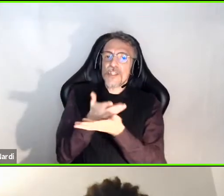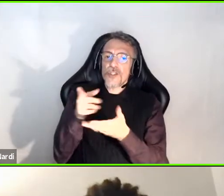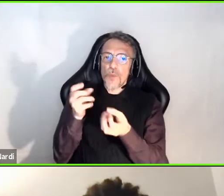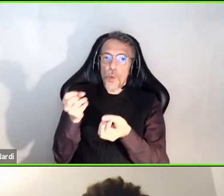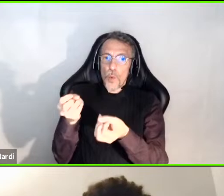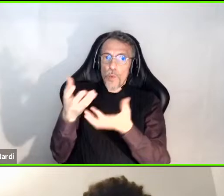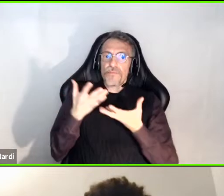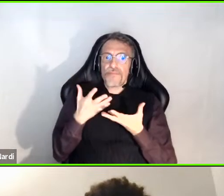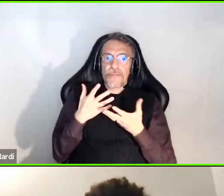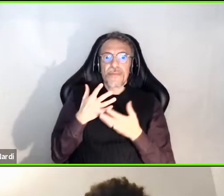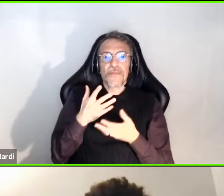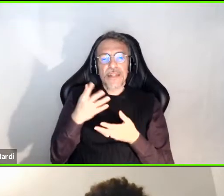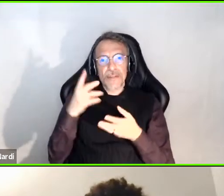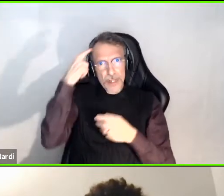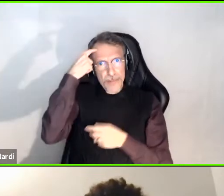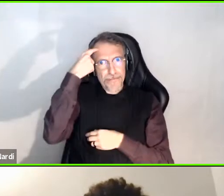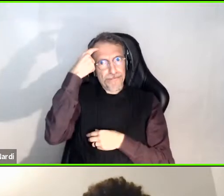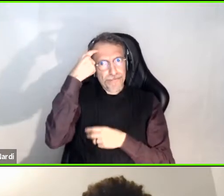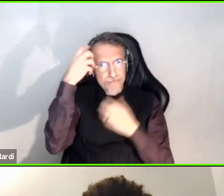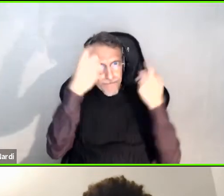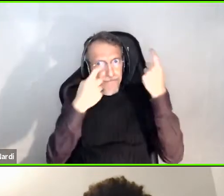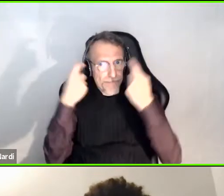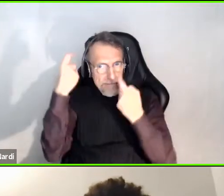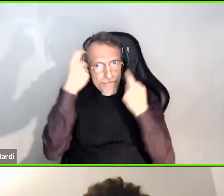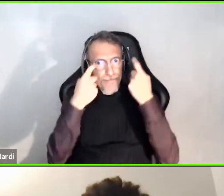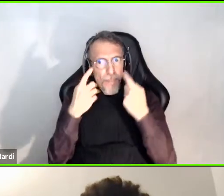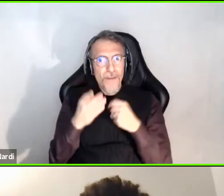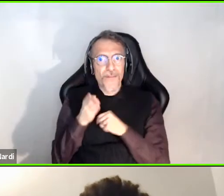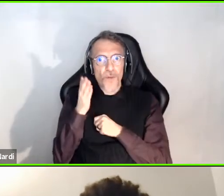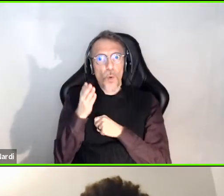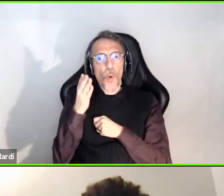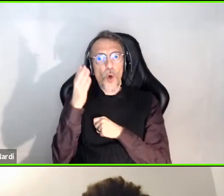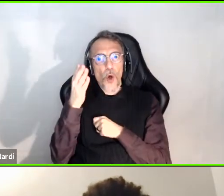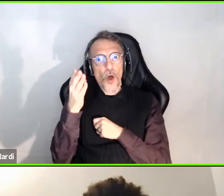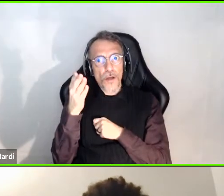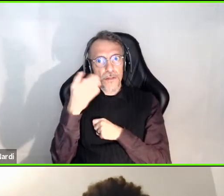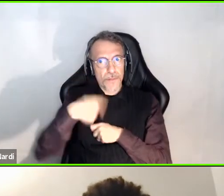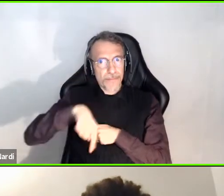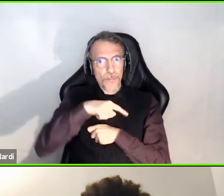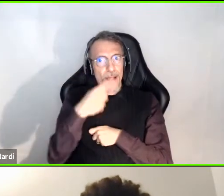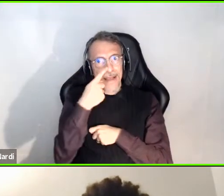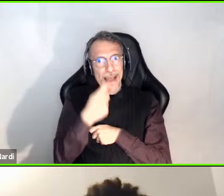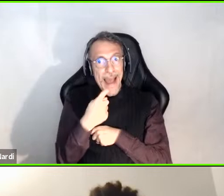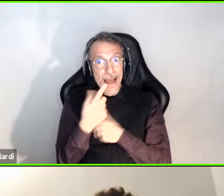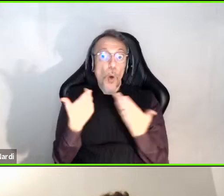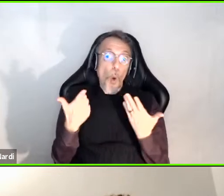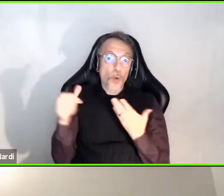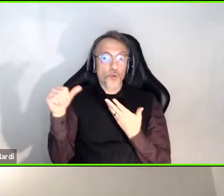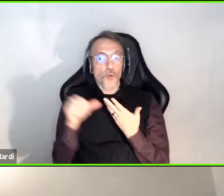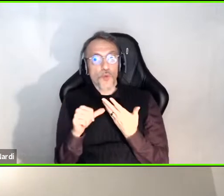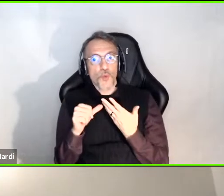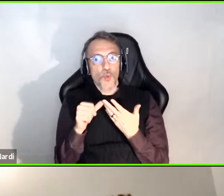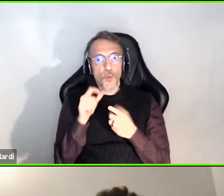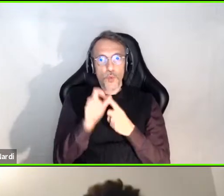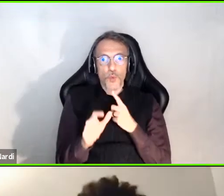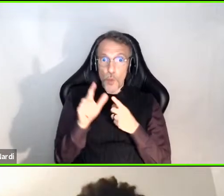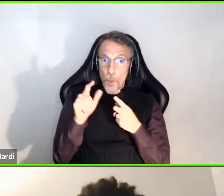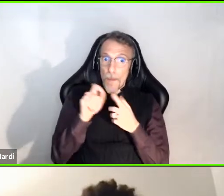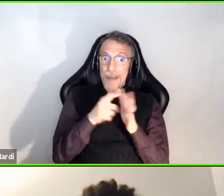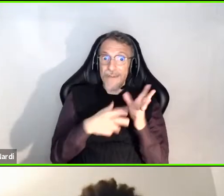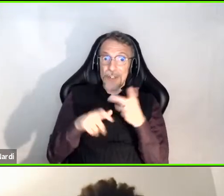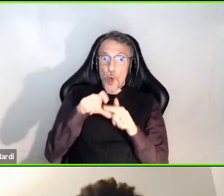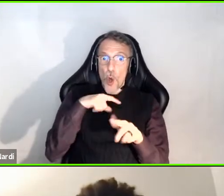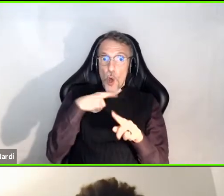is food for thought in terms of going forward, what can and should be done. So the paradox that you